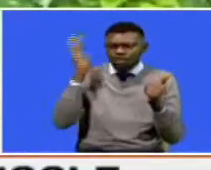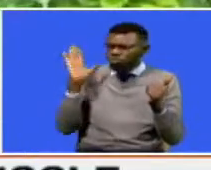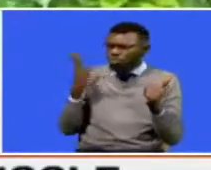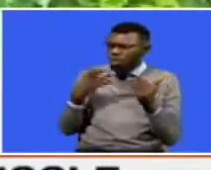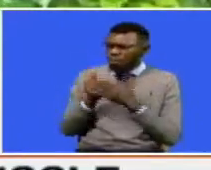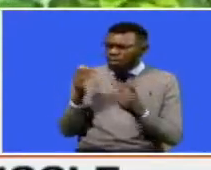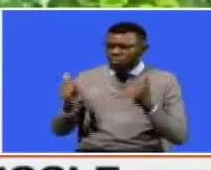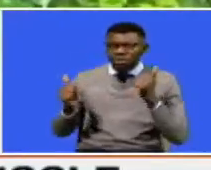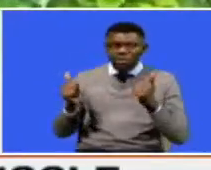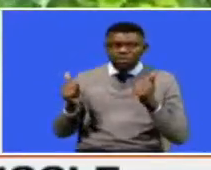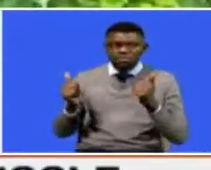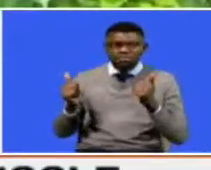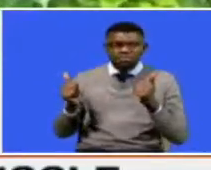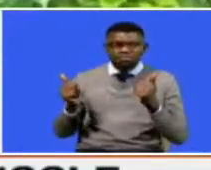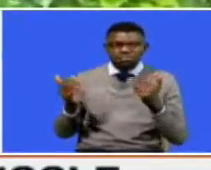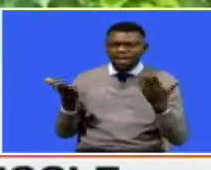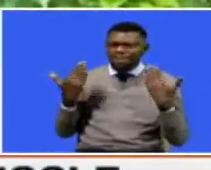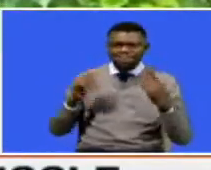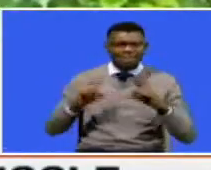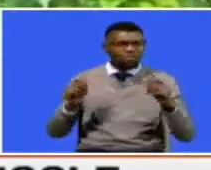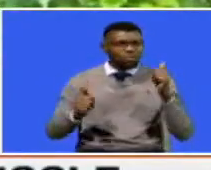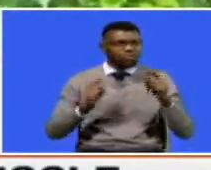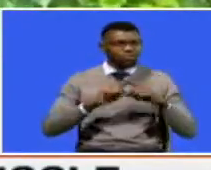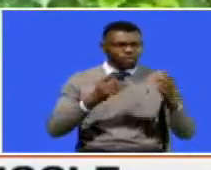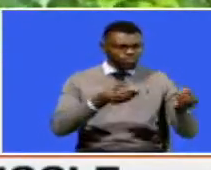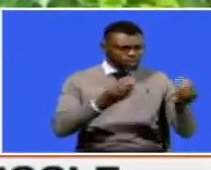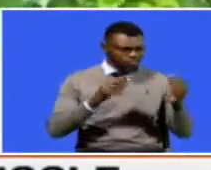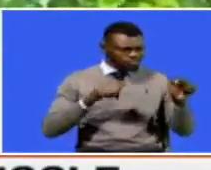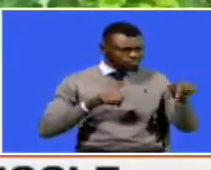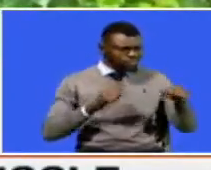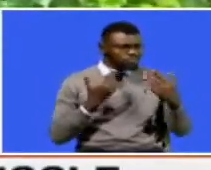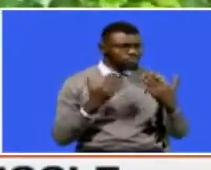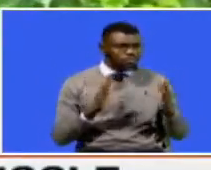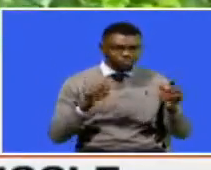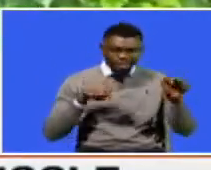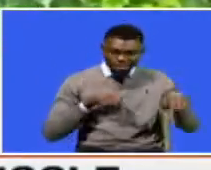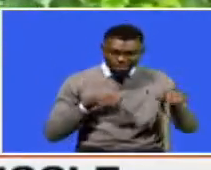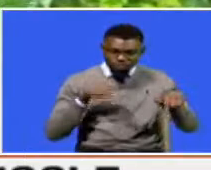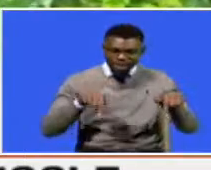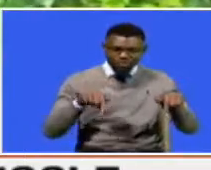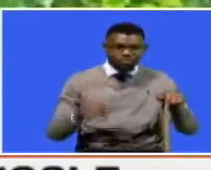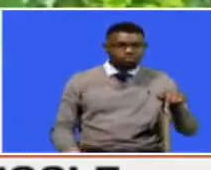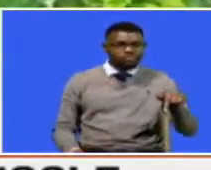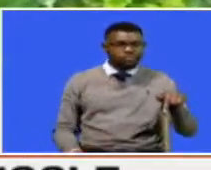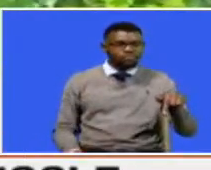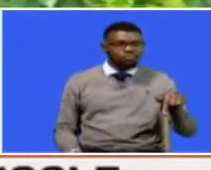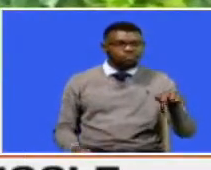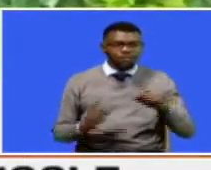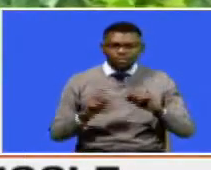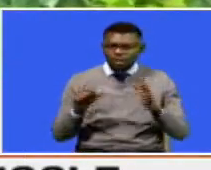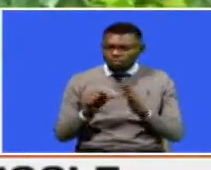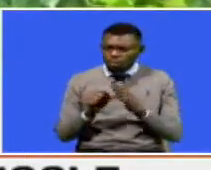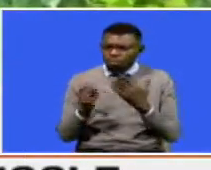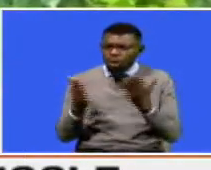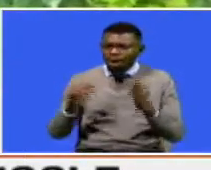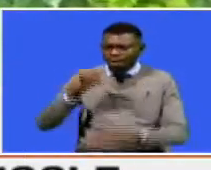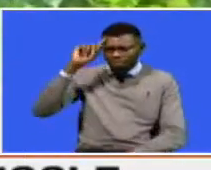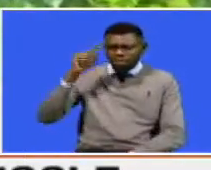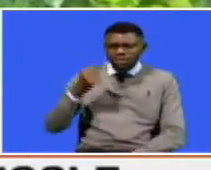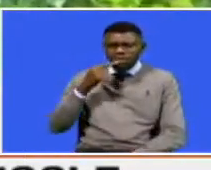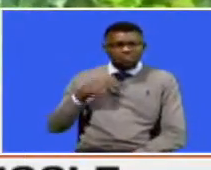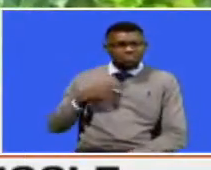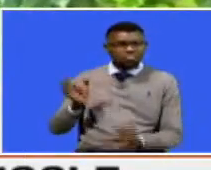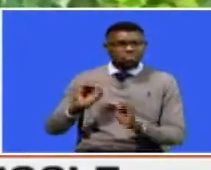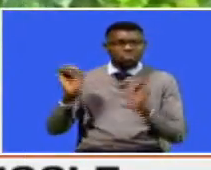ninunua hewa, au shamba, lakini nilipewa shamba hii, shamba hili. Kama kuna itilafu, serikali yaniambia DC